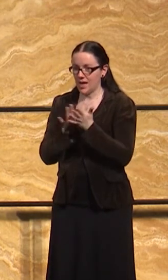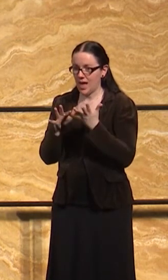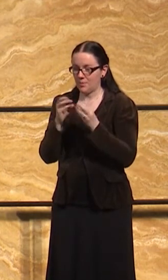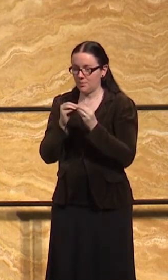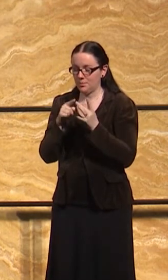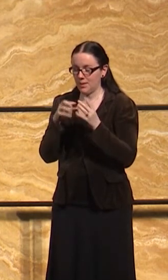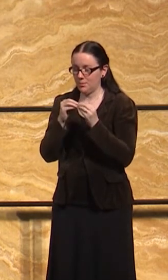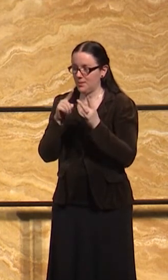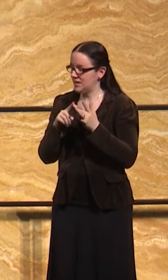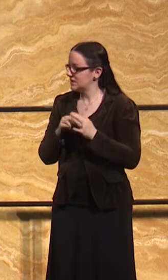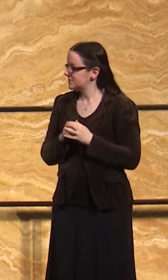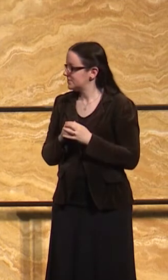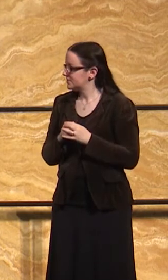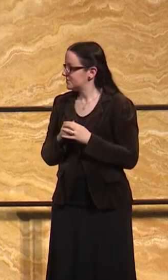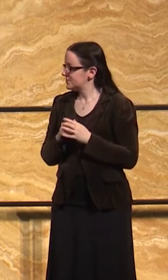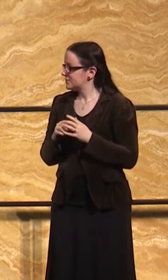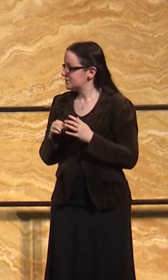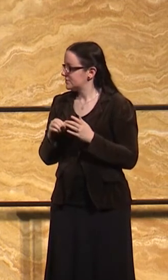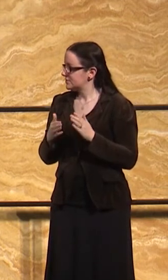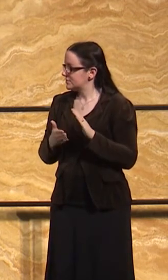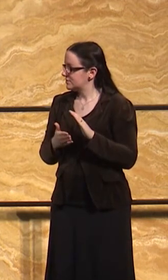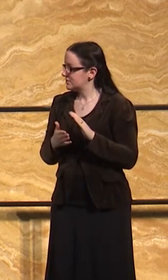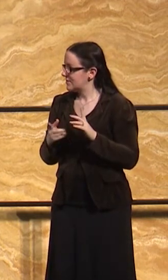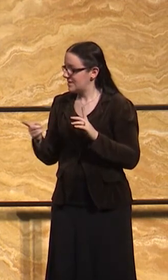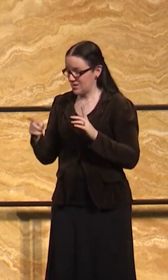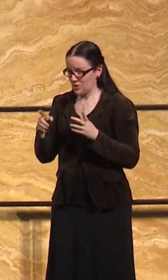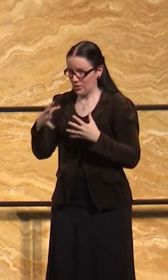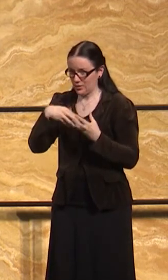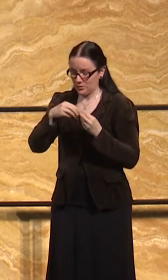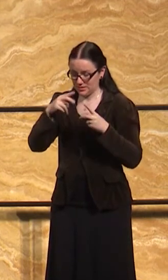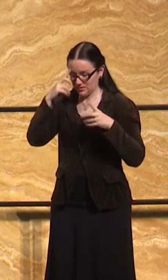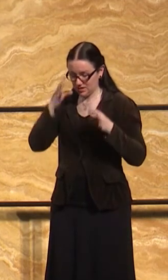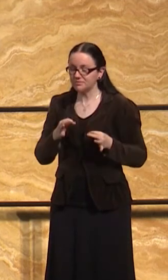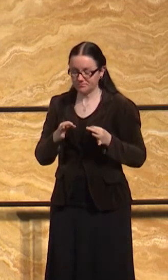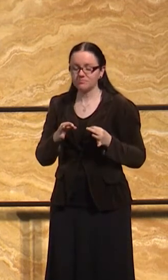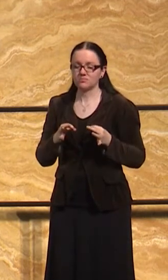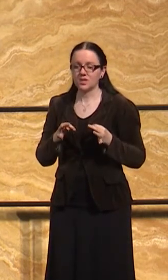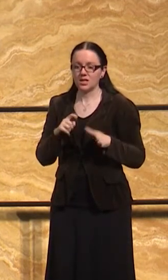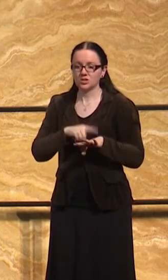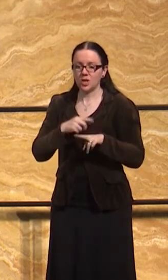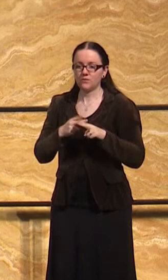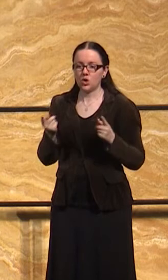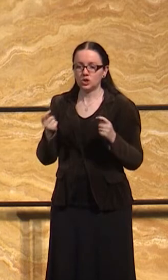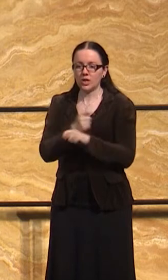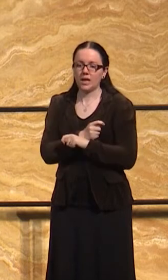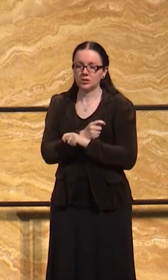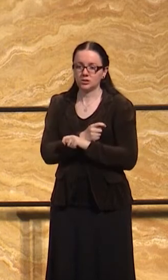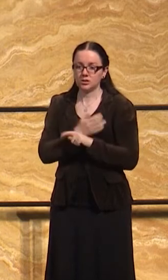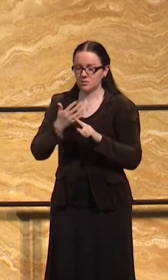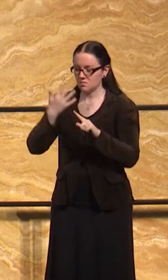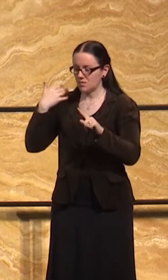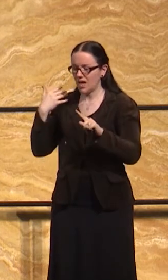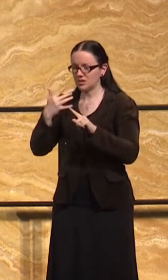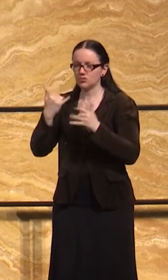Gus Dur, Abdul Rahman Wahid, they decide time to change. It was wrong what has happening